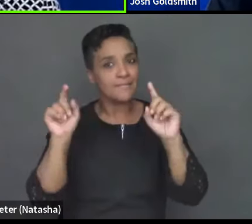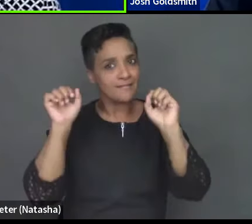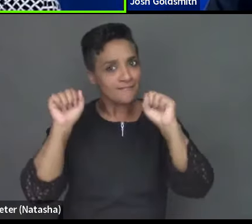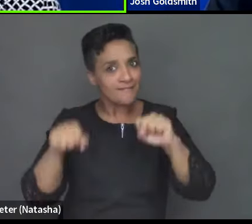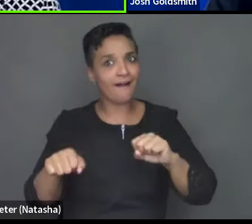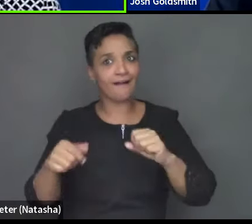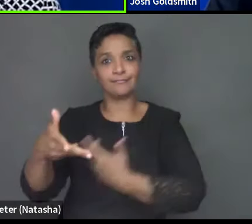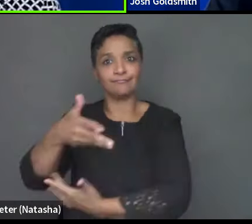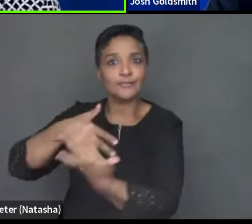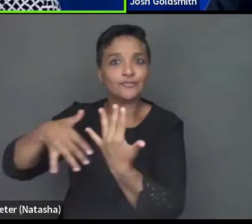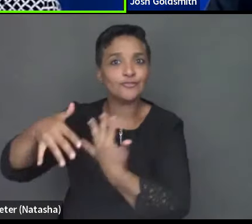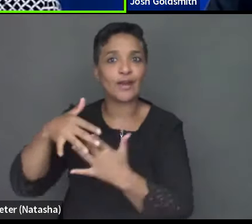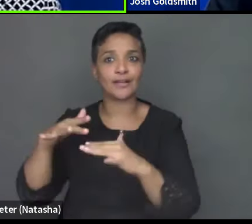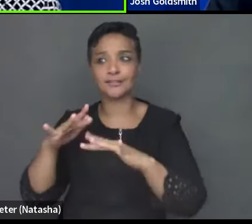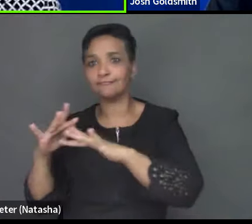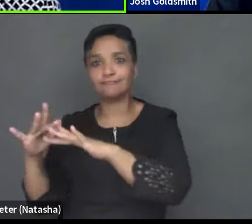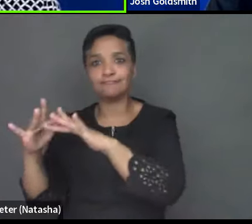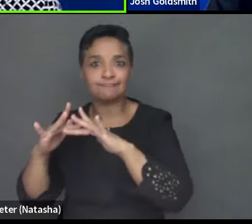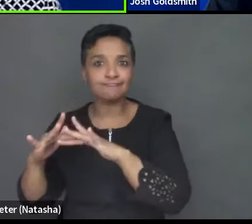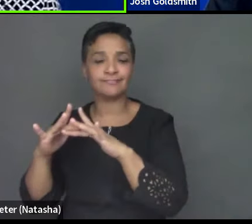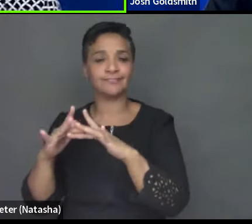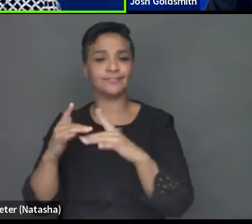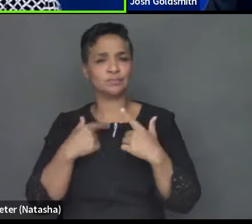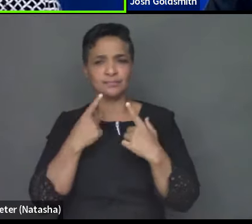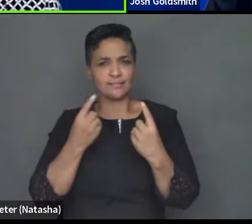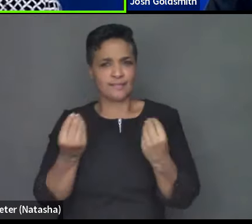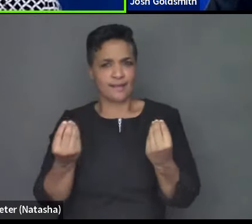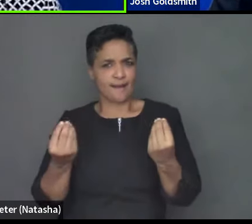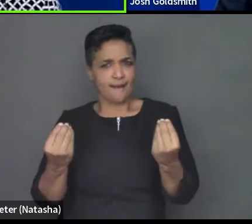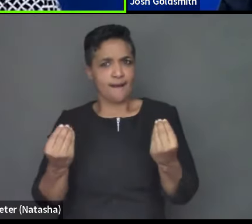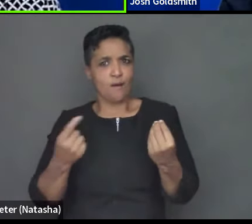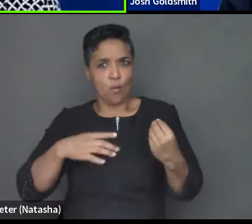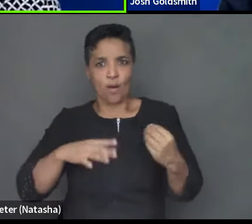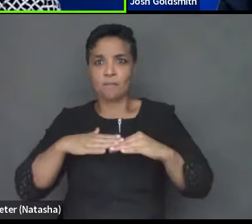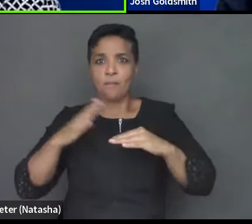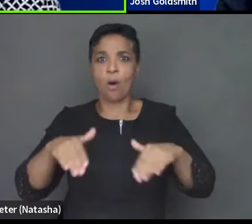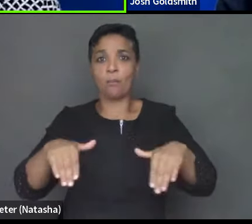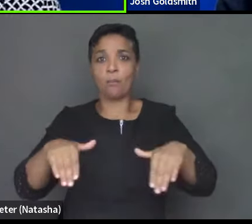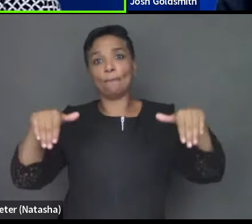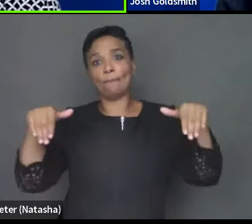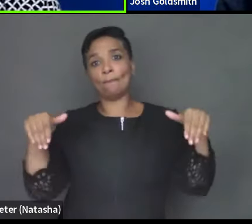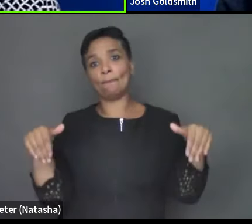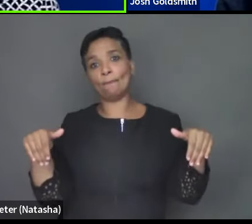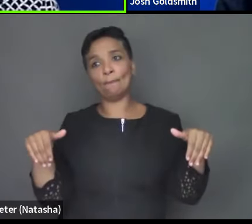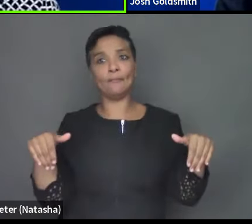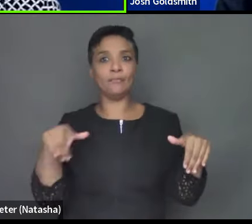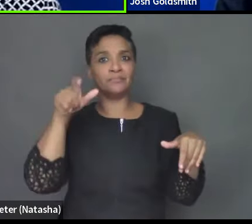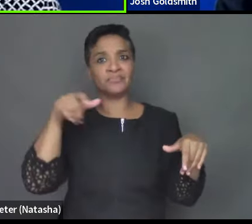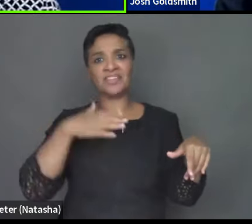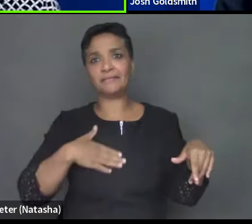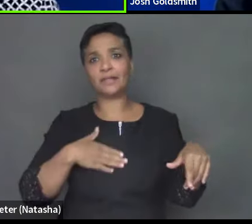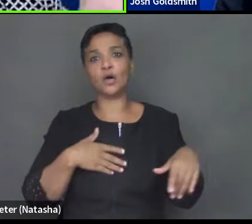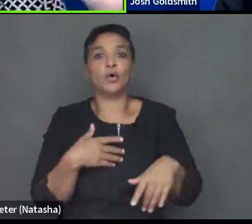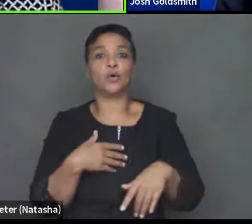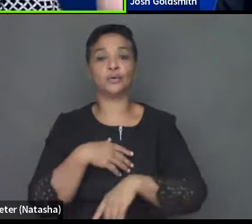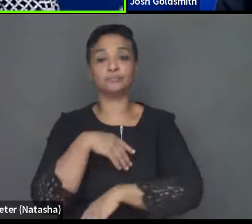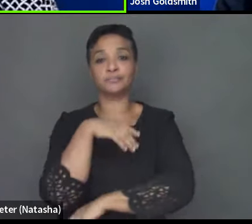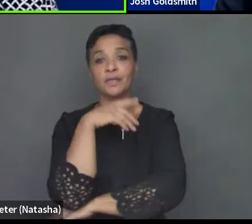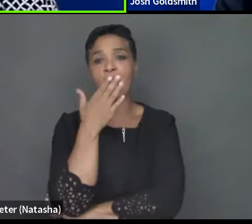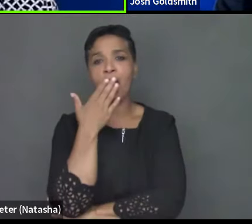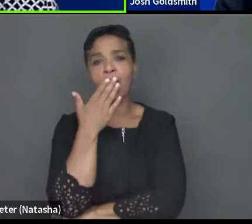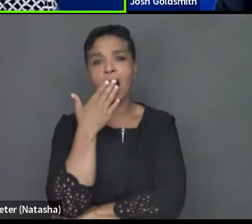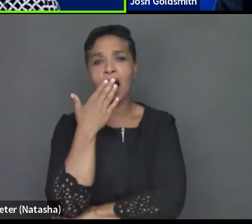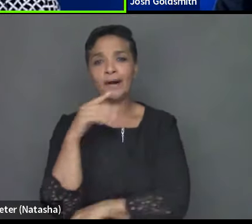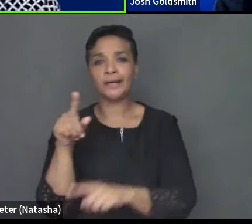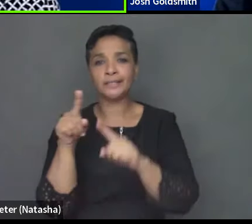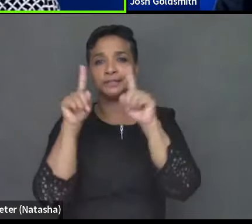have been talking a lot about how do we make this interactive? We don't want people to feel like they're just watching and they're out